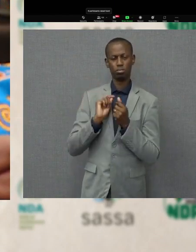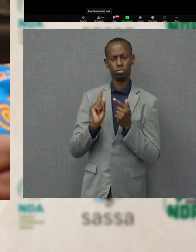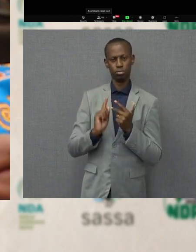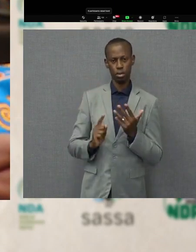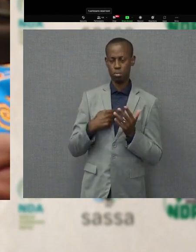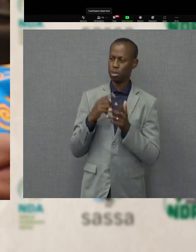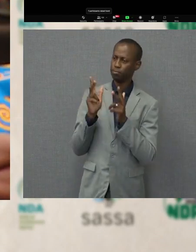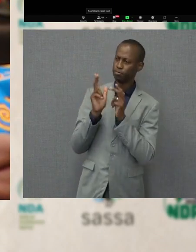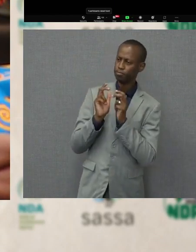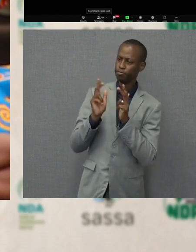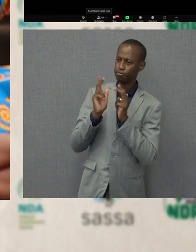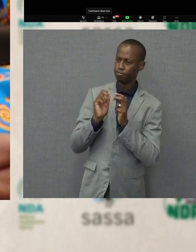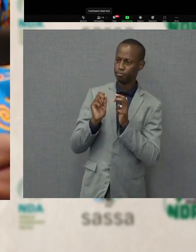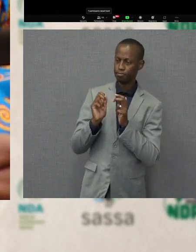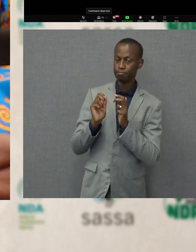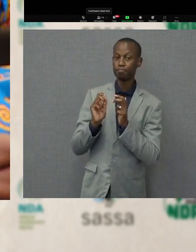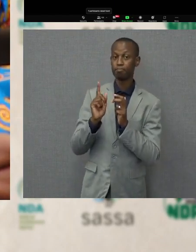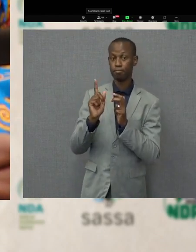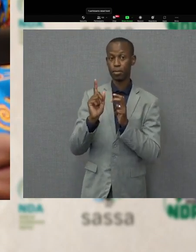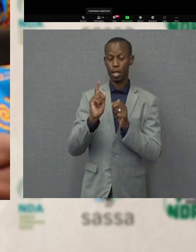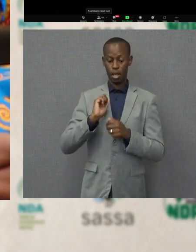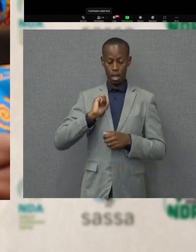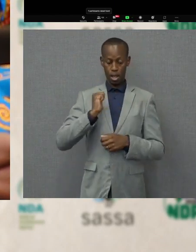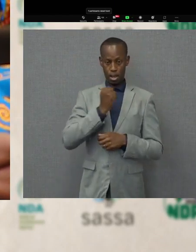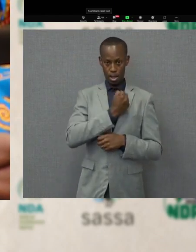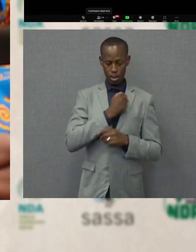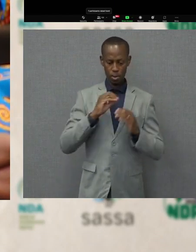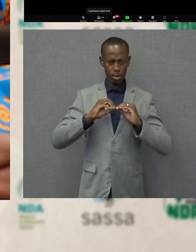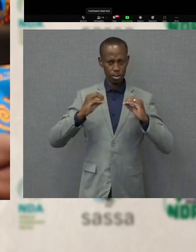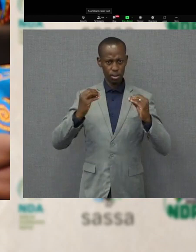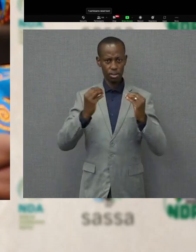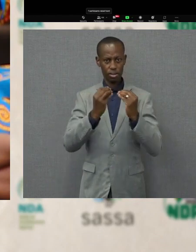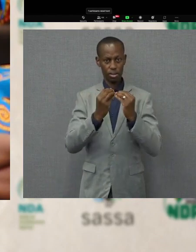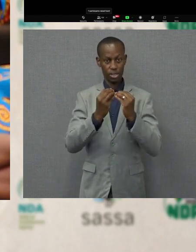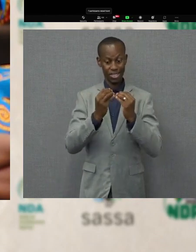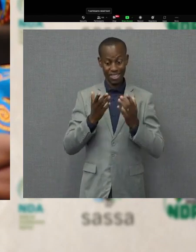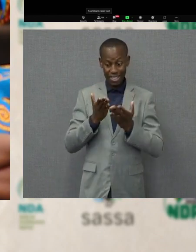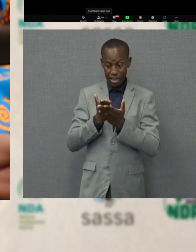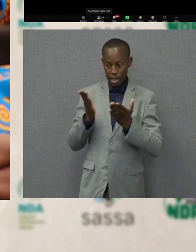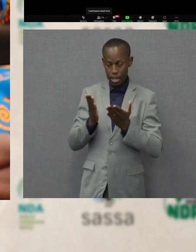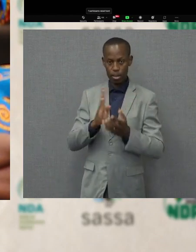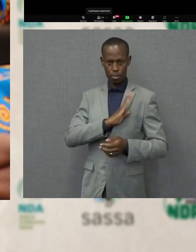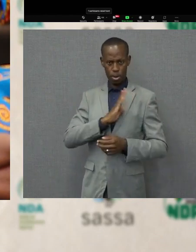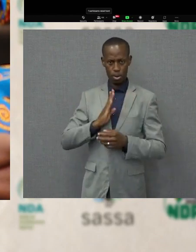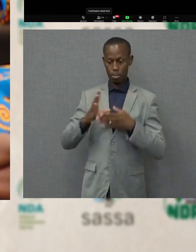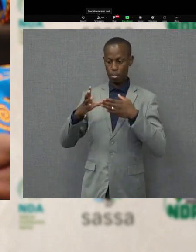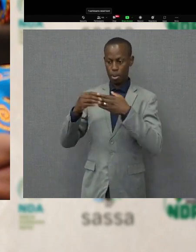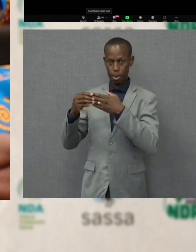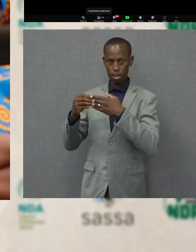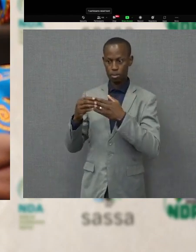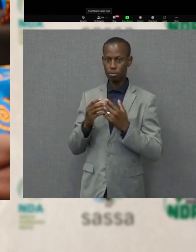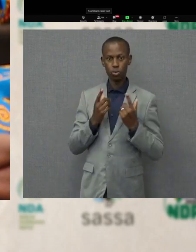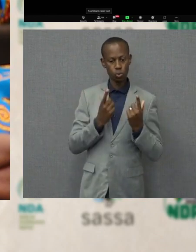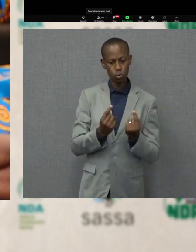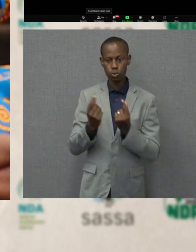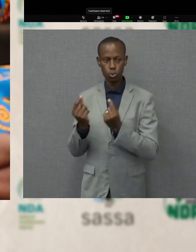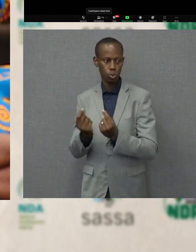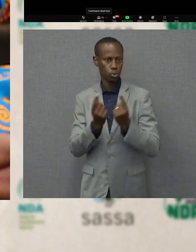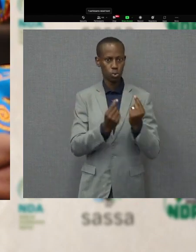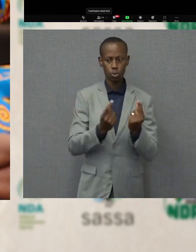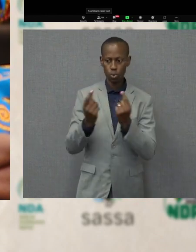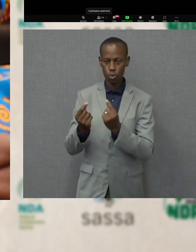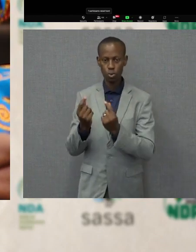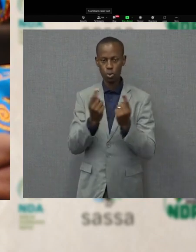At our organization, the board members are operational runners. Our board